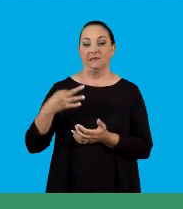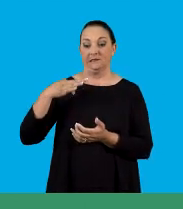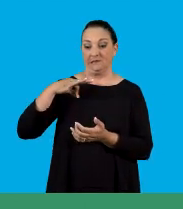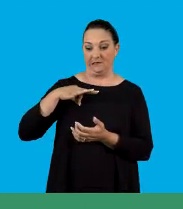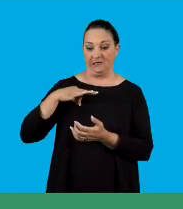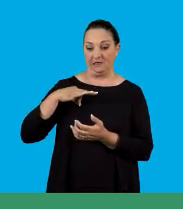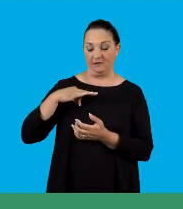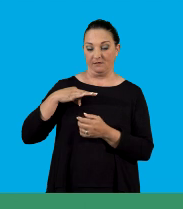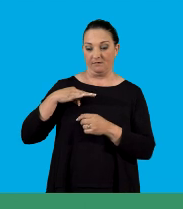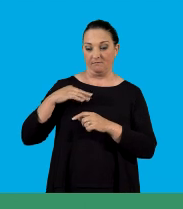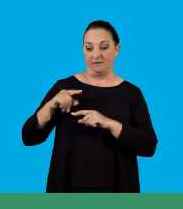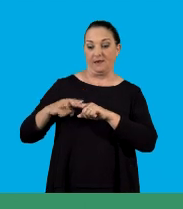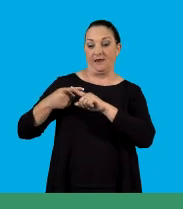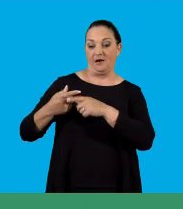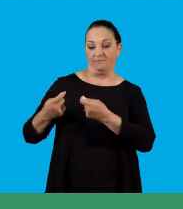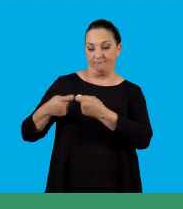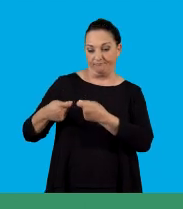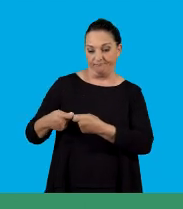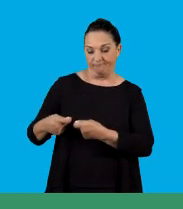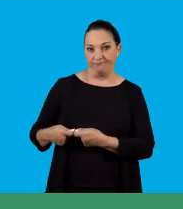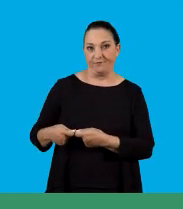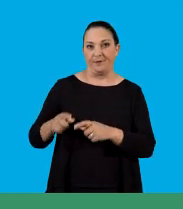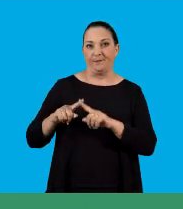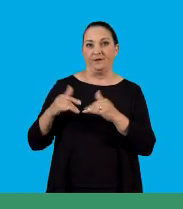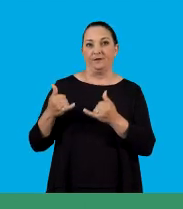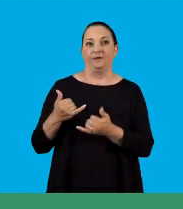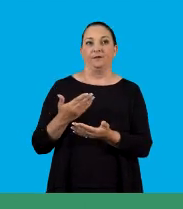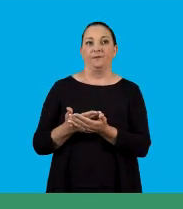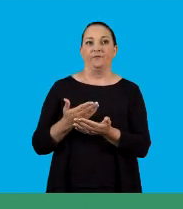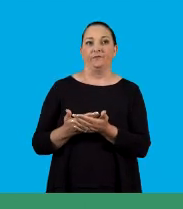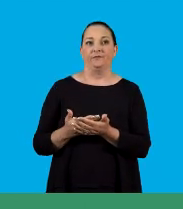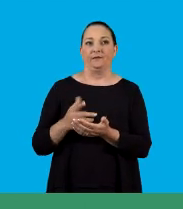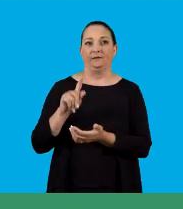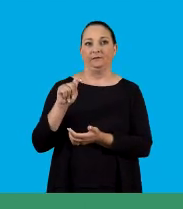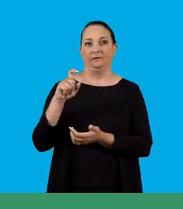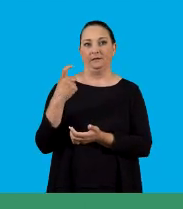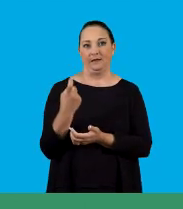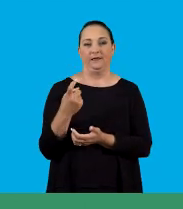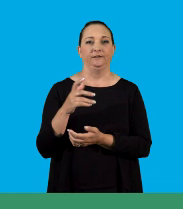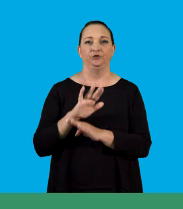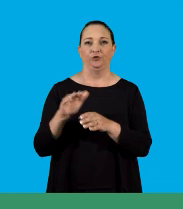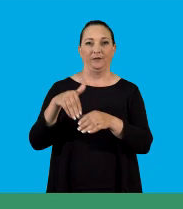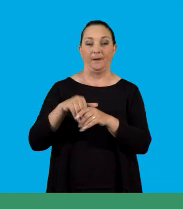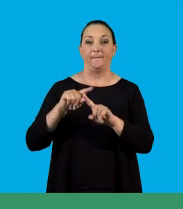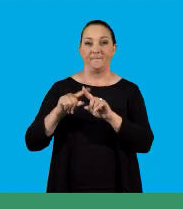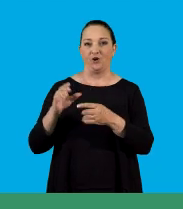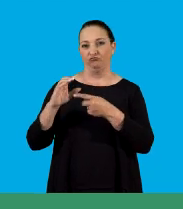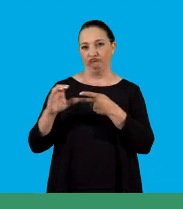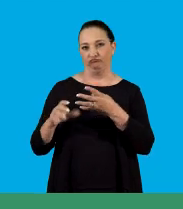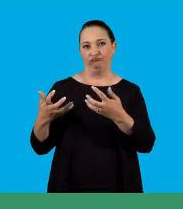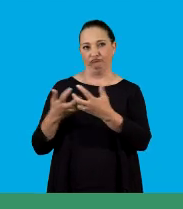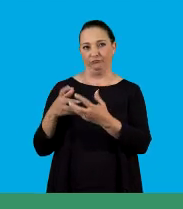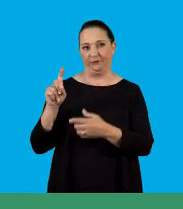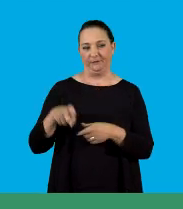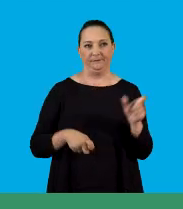or salary to an employee, which are exempt from taxation as long as certain conditions are met. We looked at